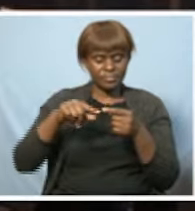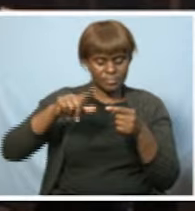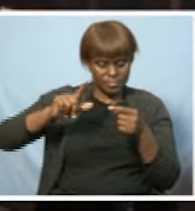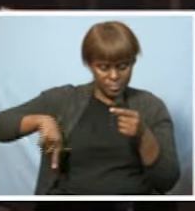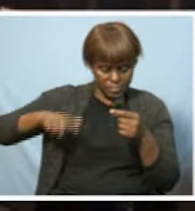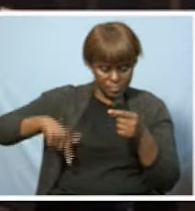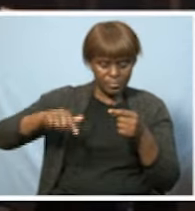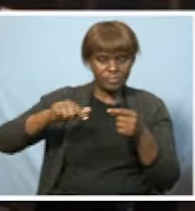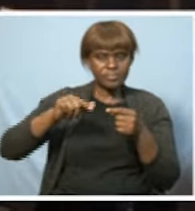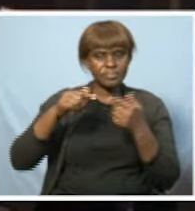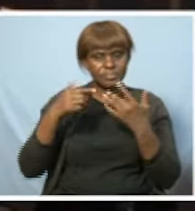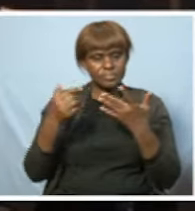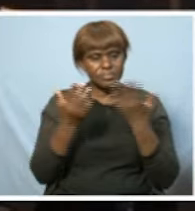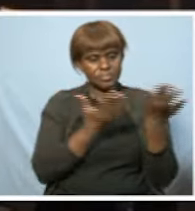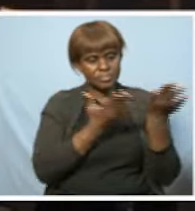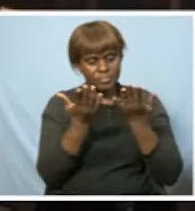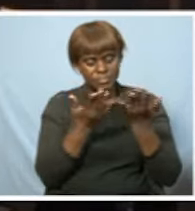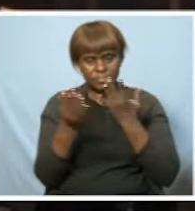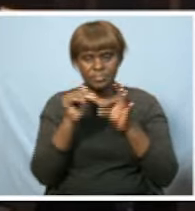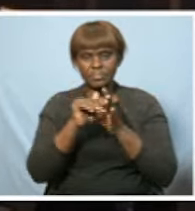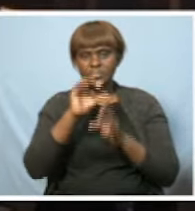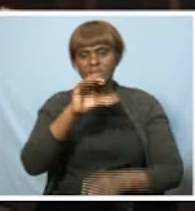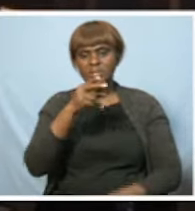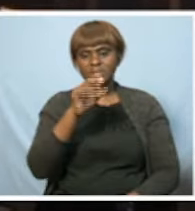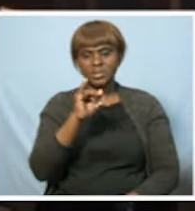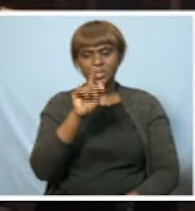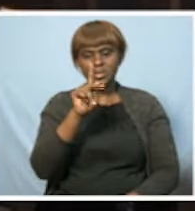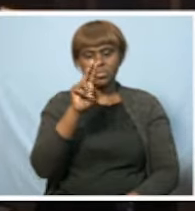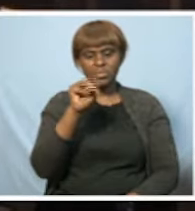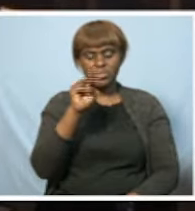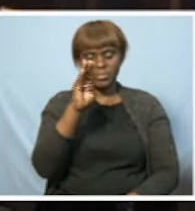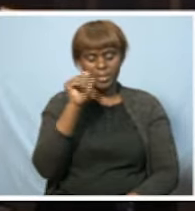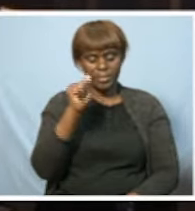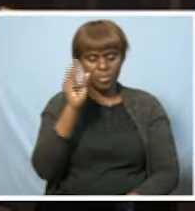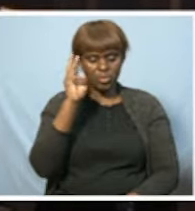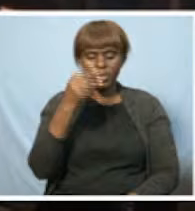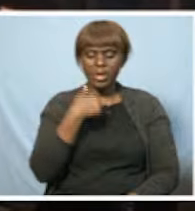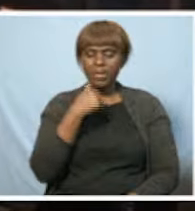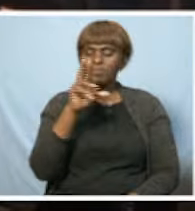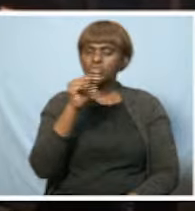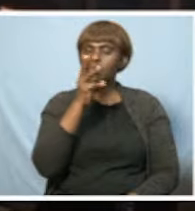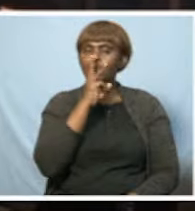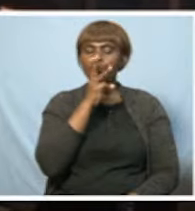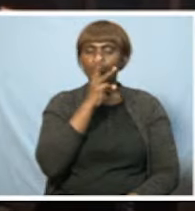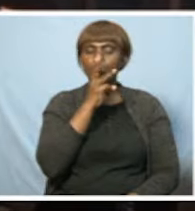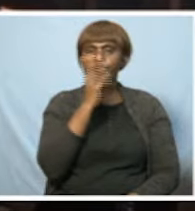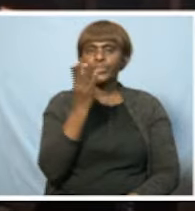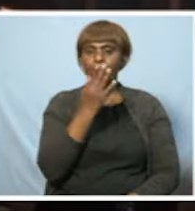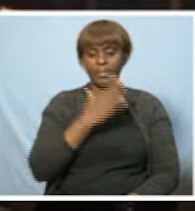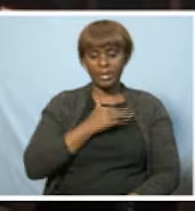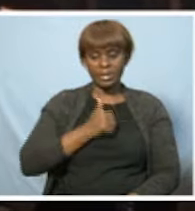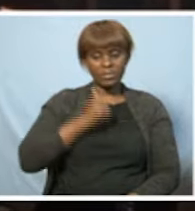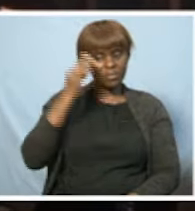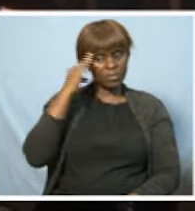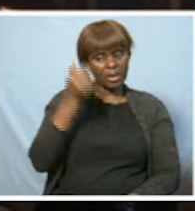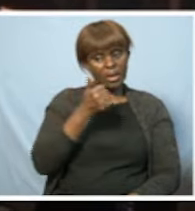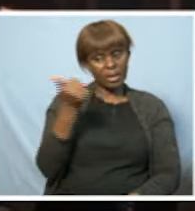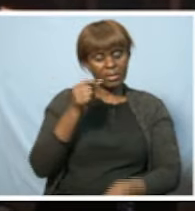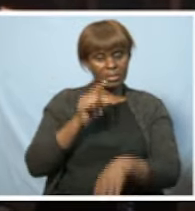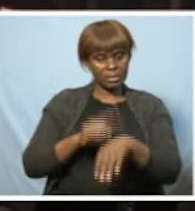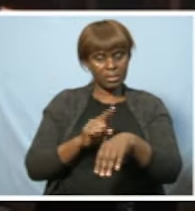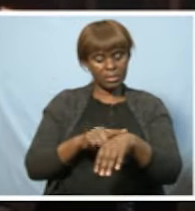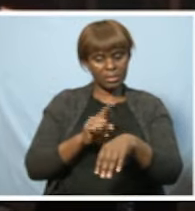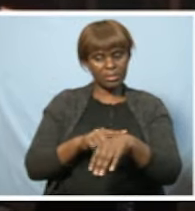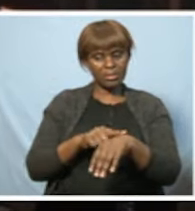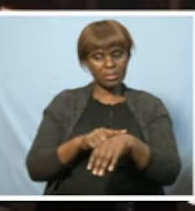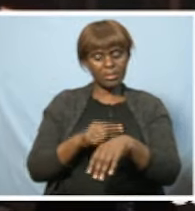provision of health services at Chikumba because there will be no water. Because I know any time that the council has